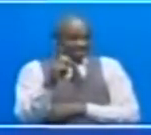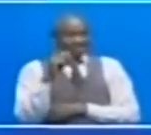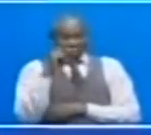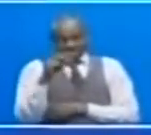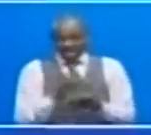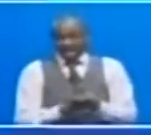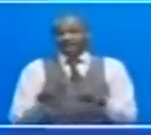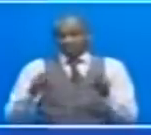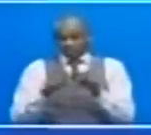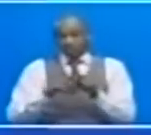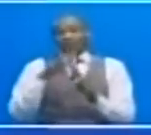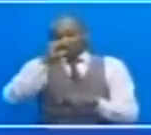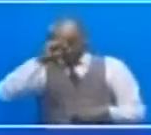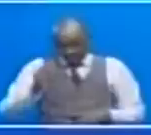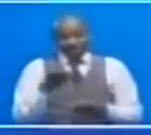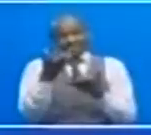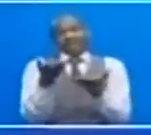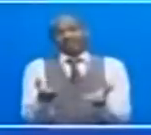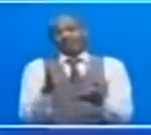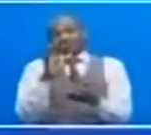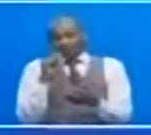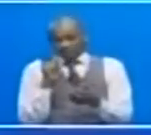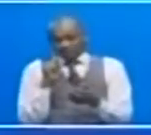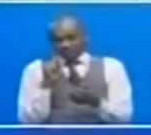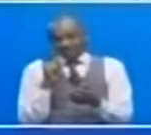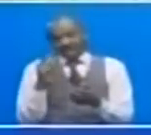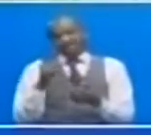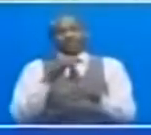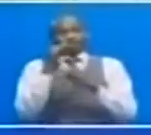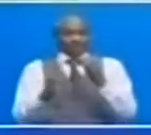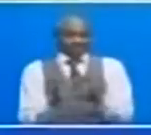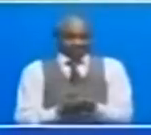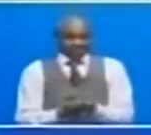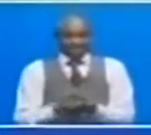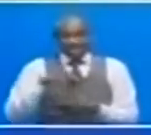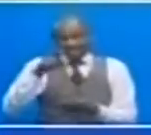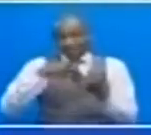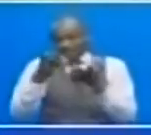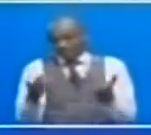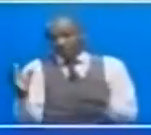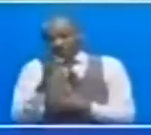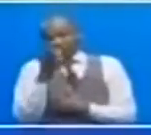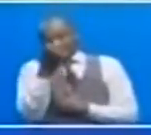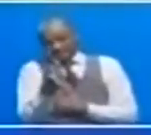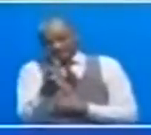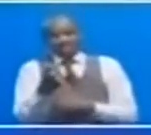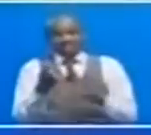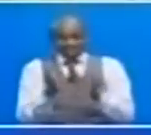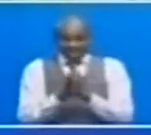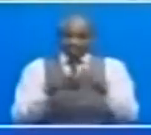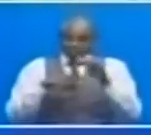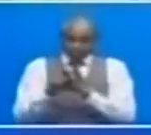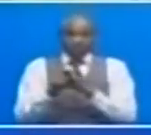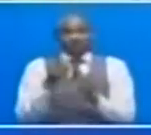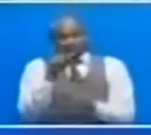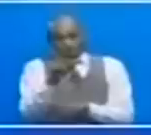hospital cash benefit of 5,000 shillings courtesy of Canon Assurance. This will be paid out to customers who have been admitted to hospital for at